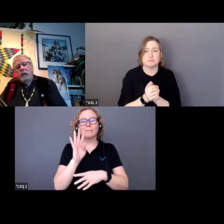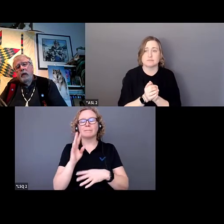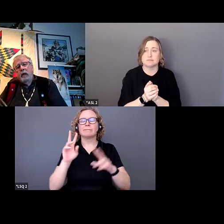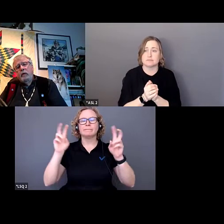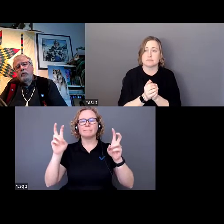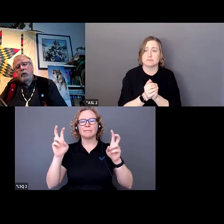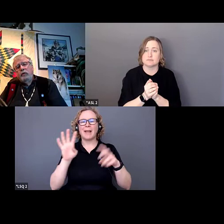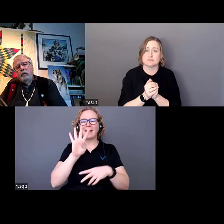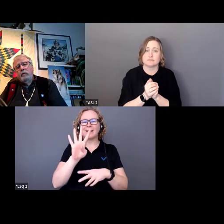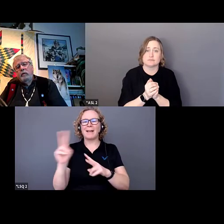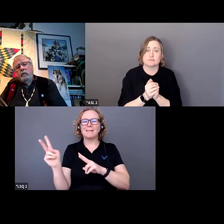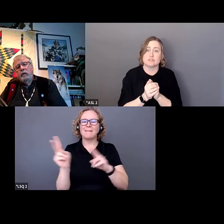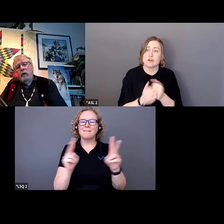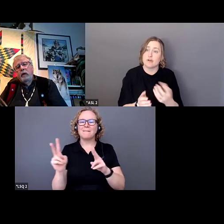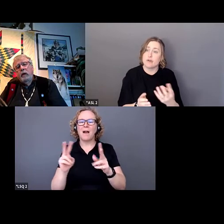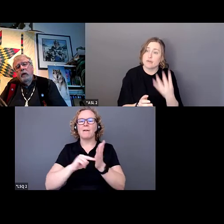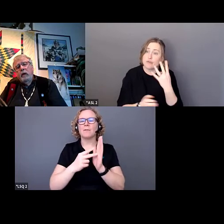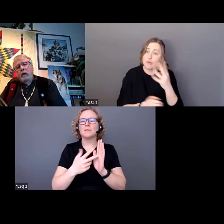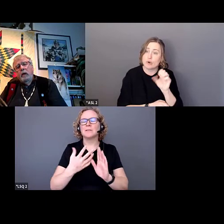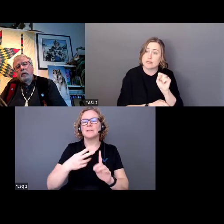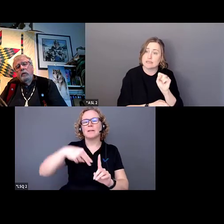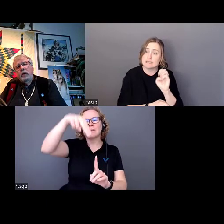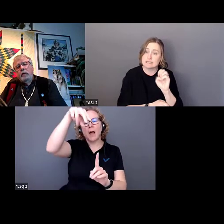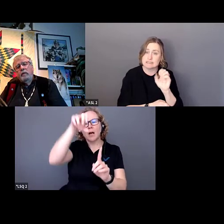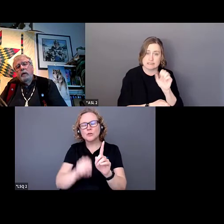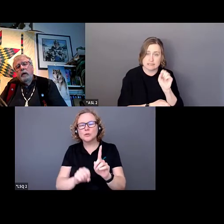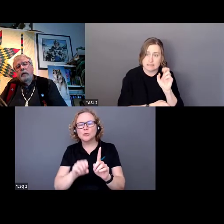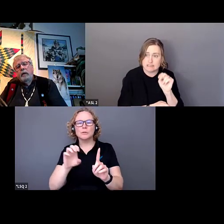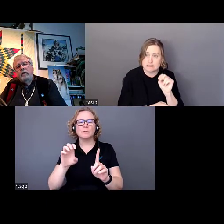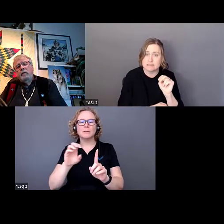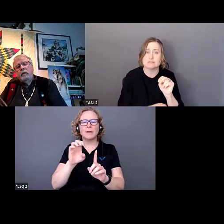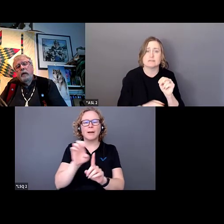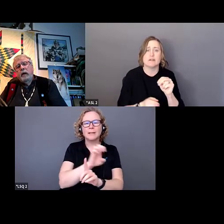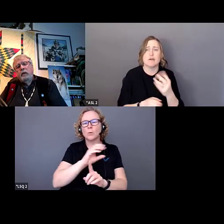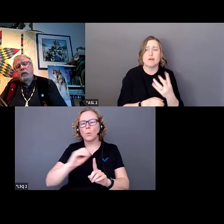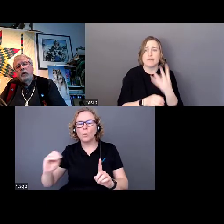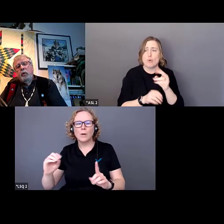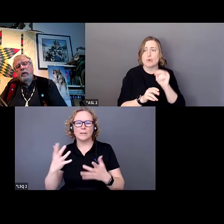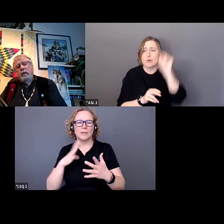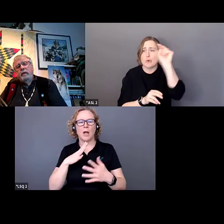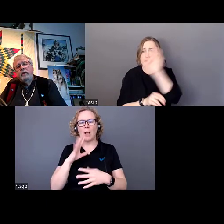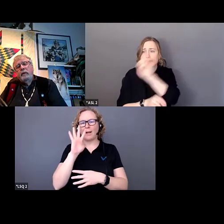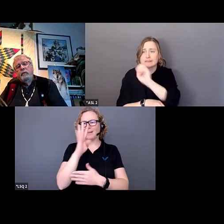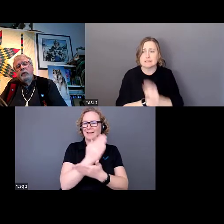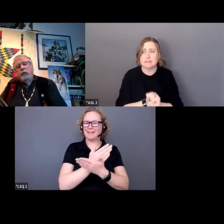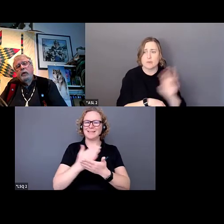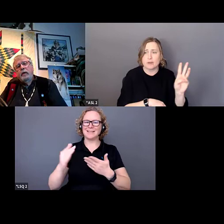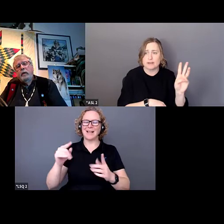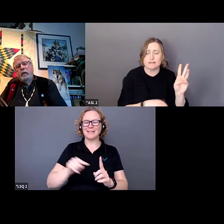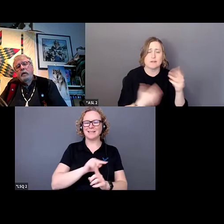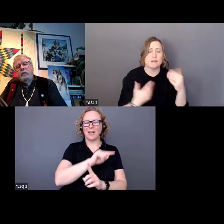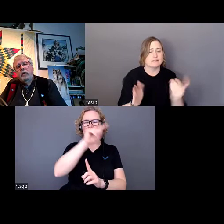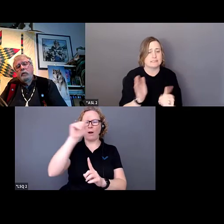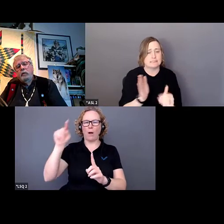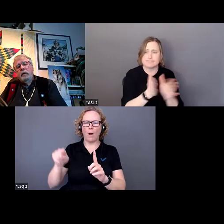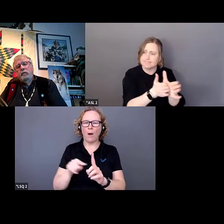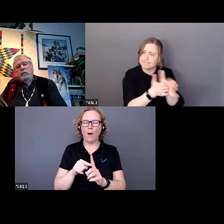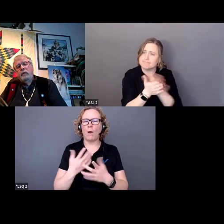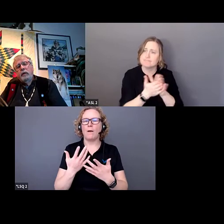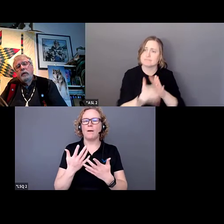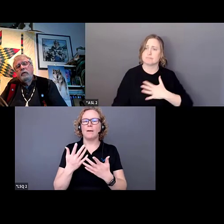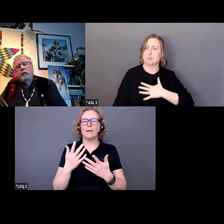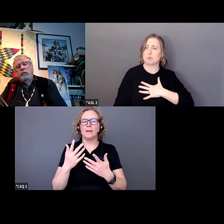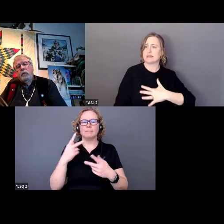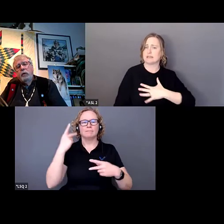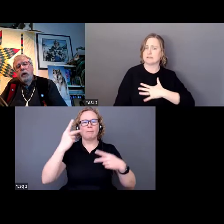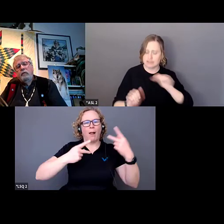directions and the four seasons to us and cleanse the air that we breathe so that we can continue to live.